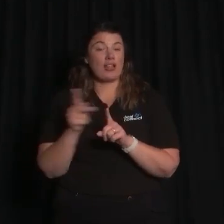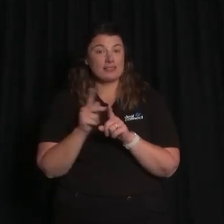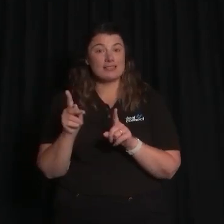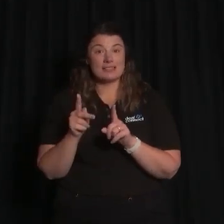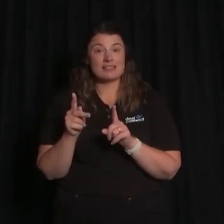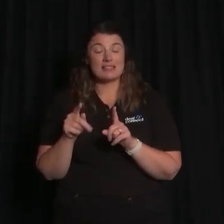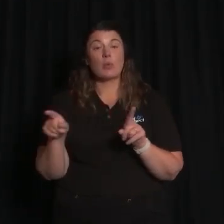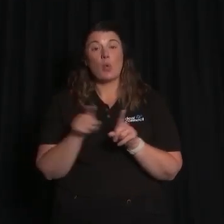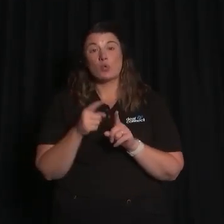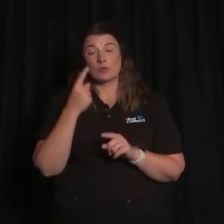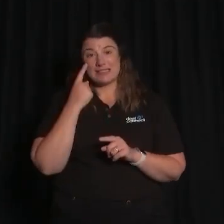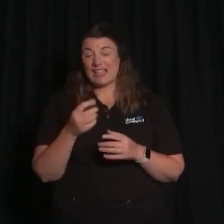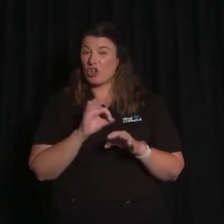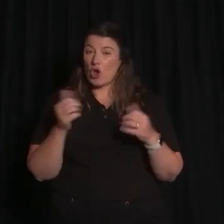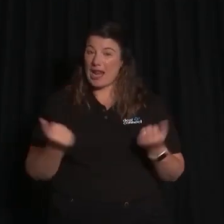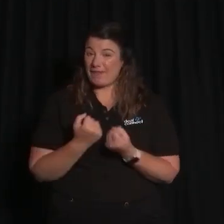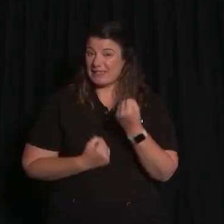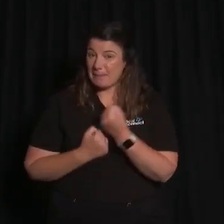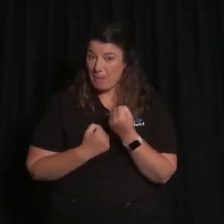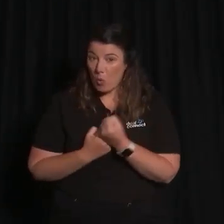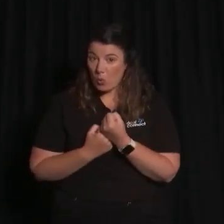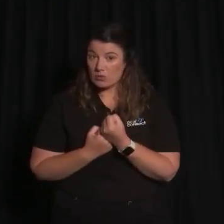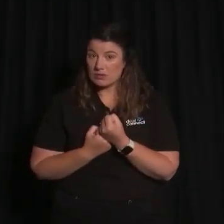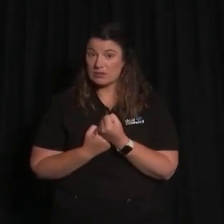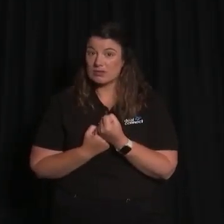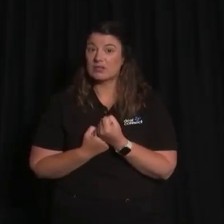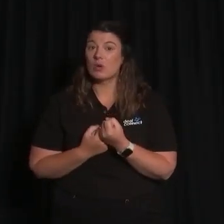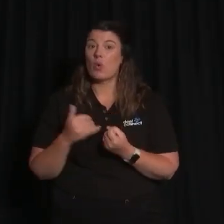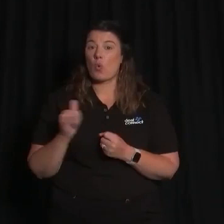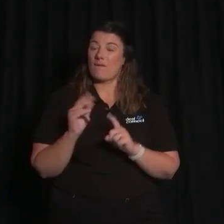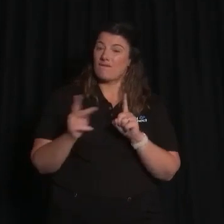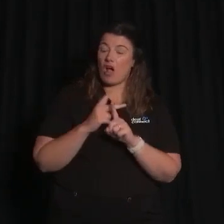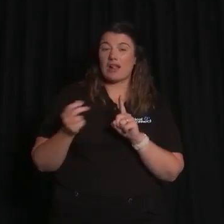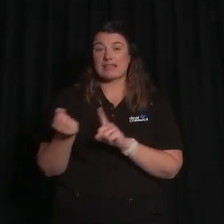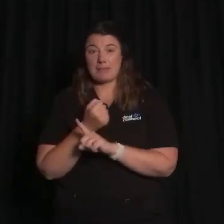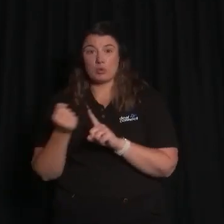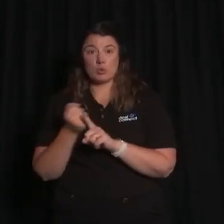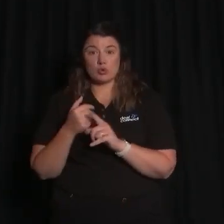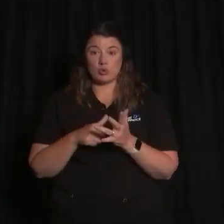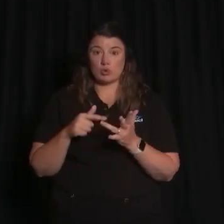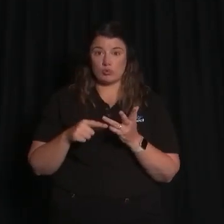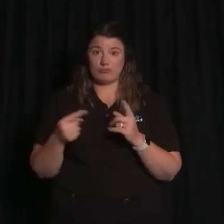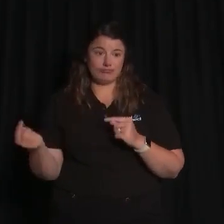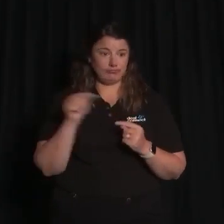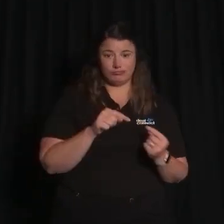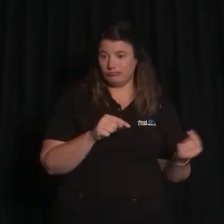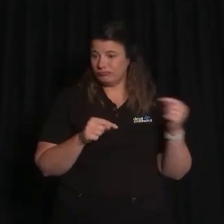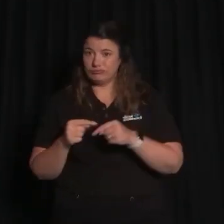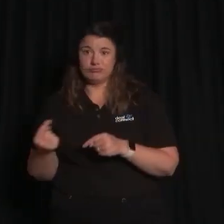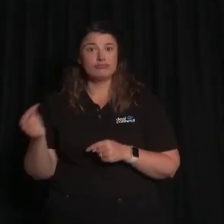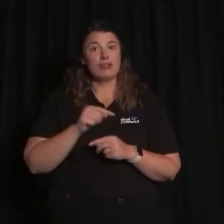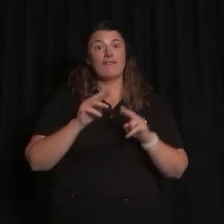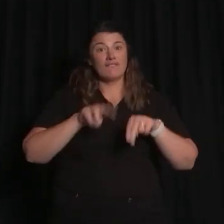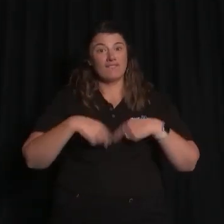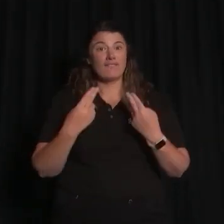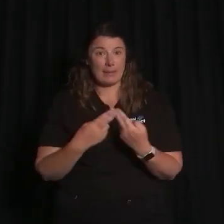And we also see a lack of support or even overt acts of violence or abuse perpetrated by families